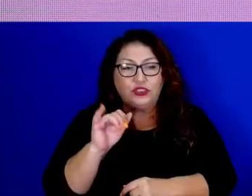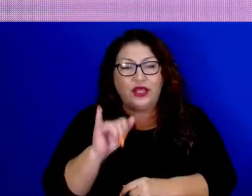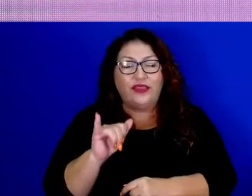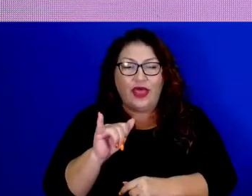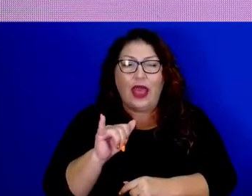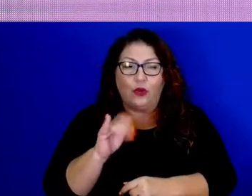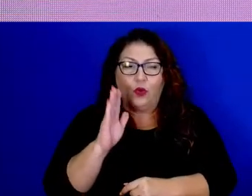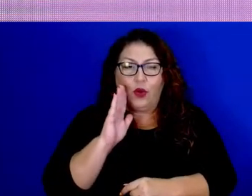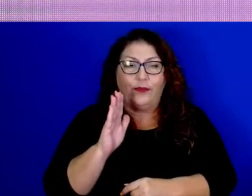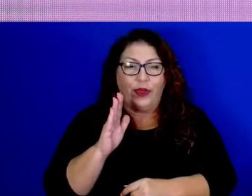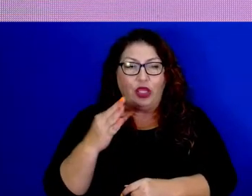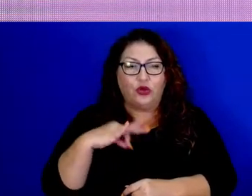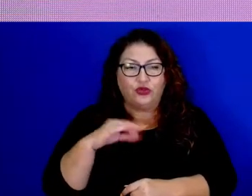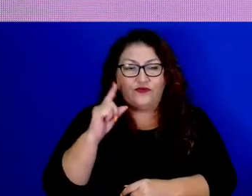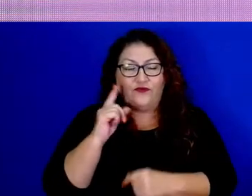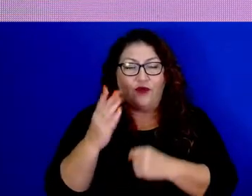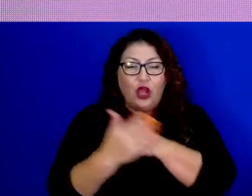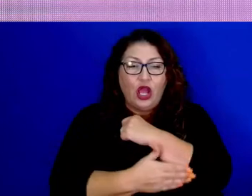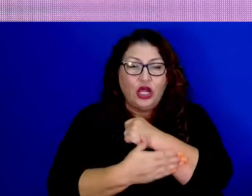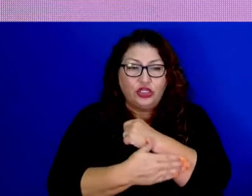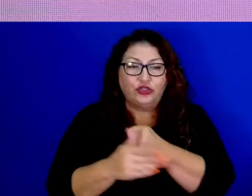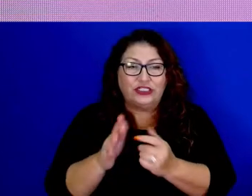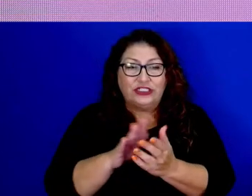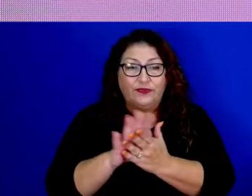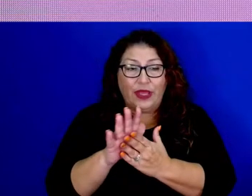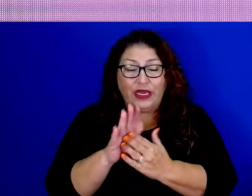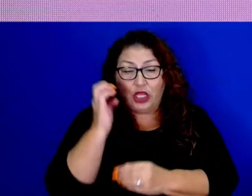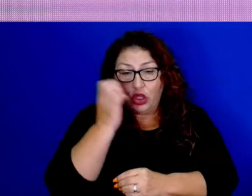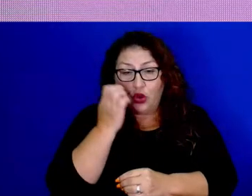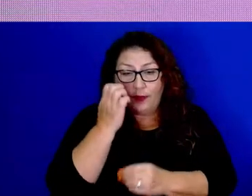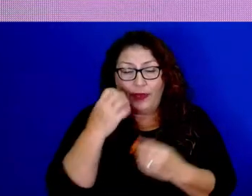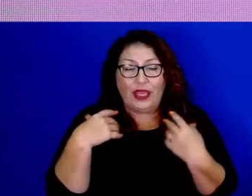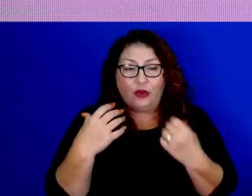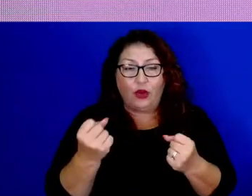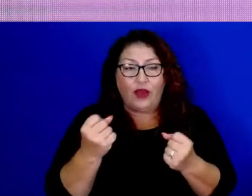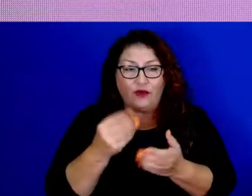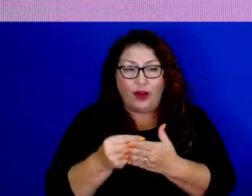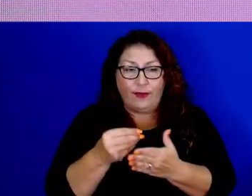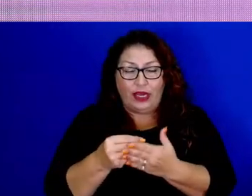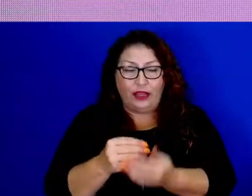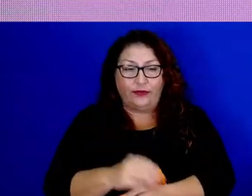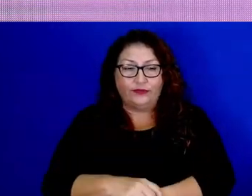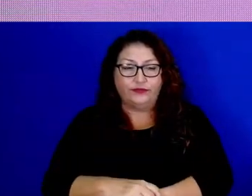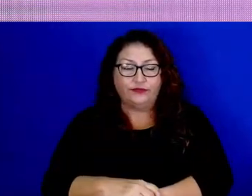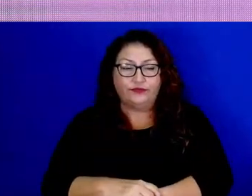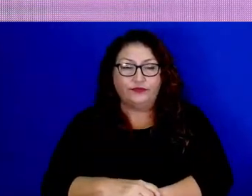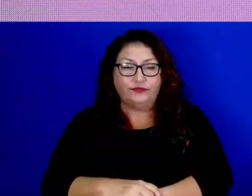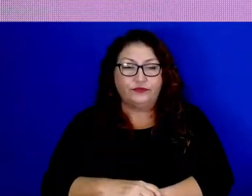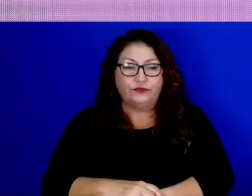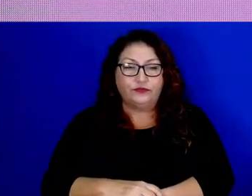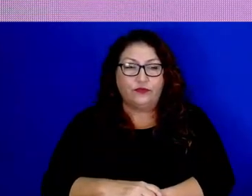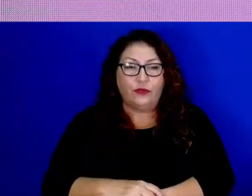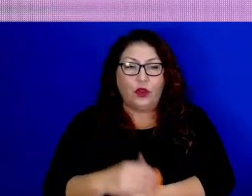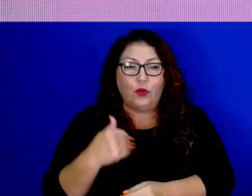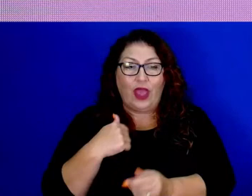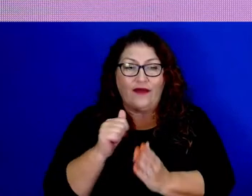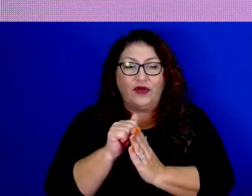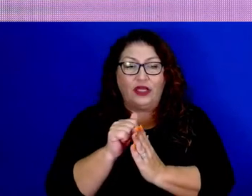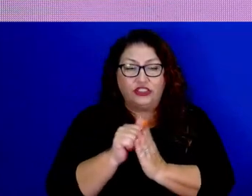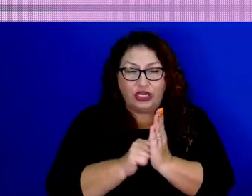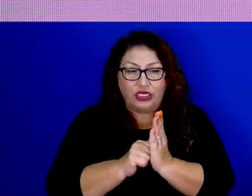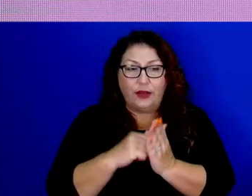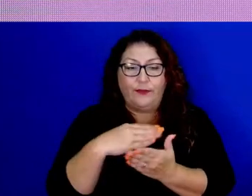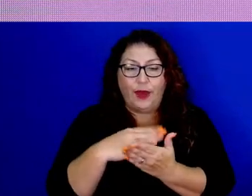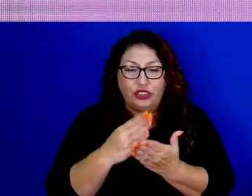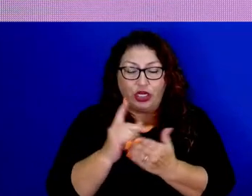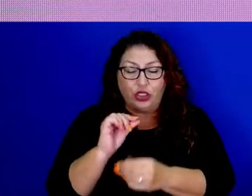countries spending European recovery money. We have a gender budgeting toolkit, available in